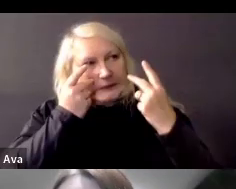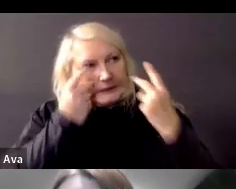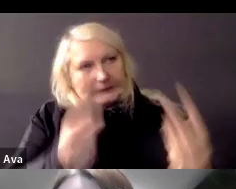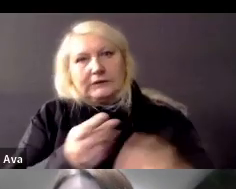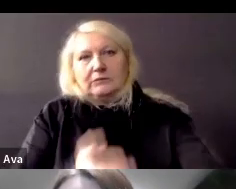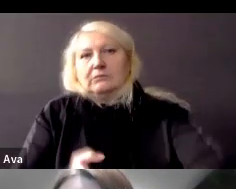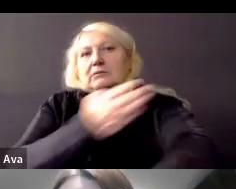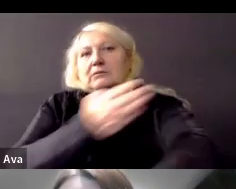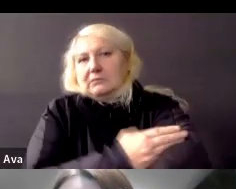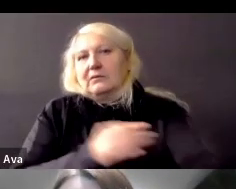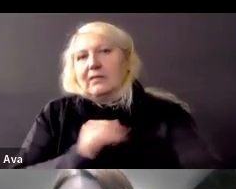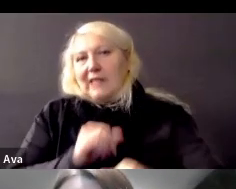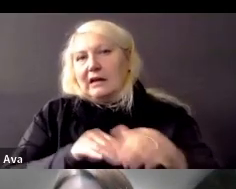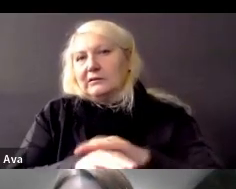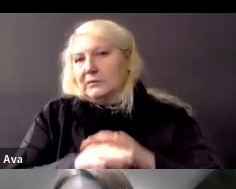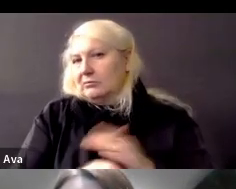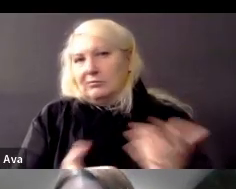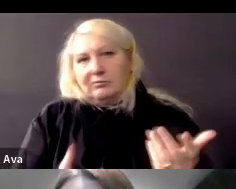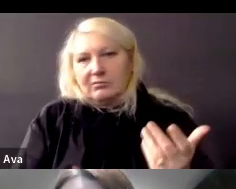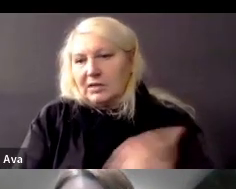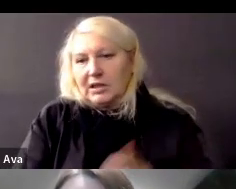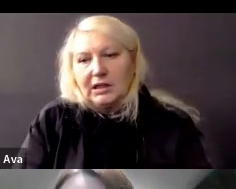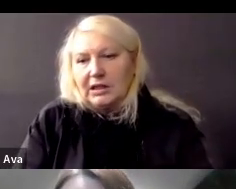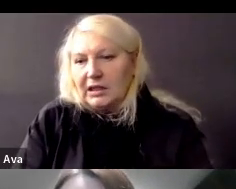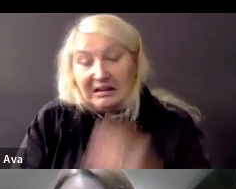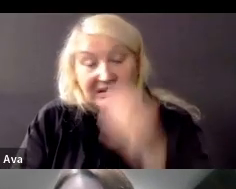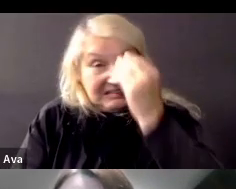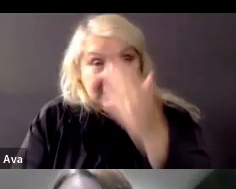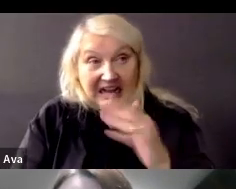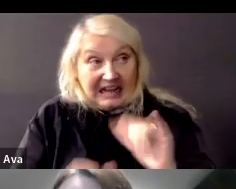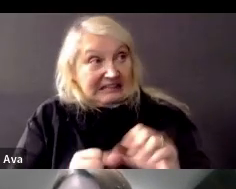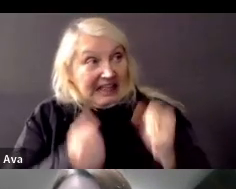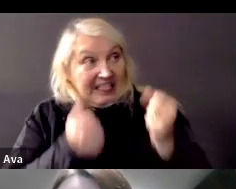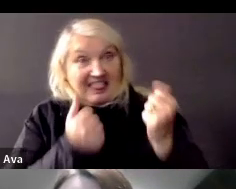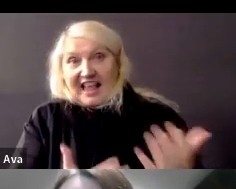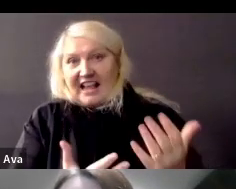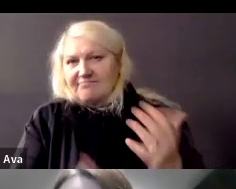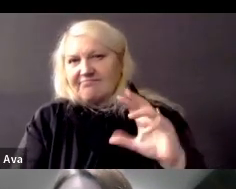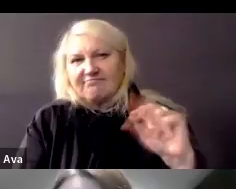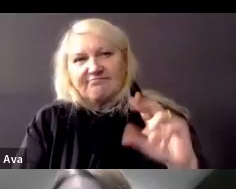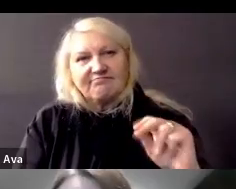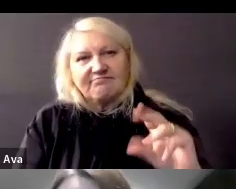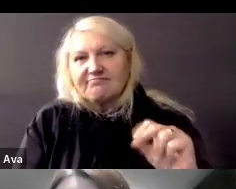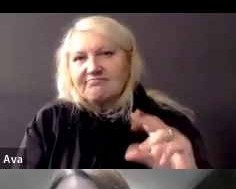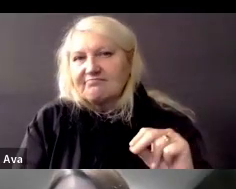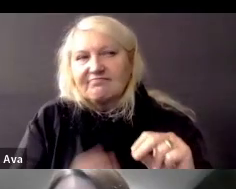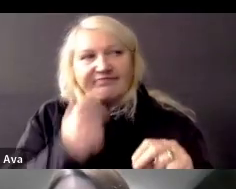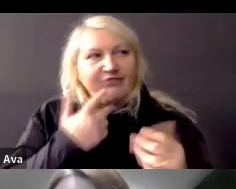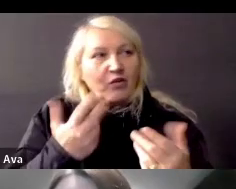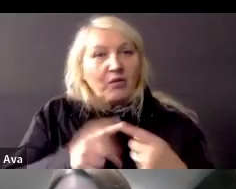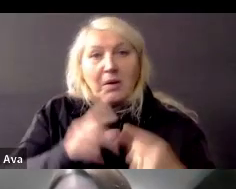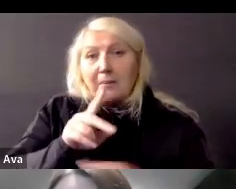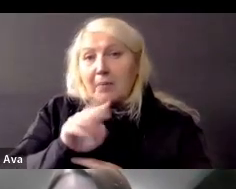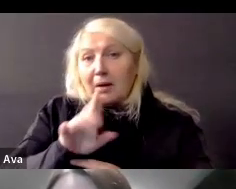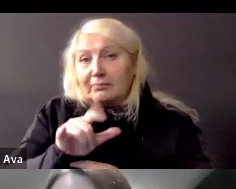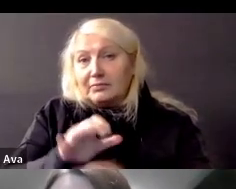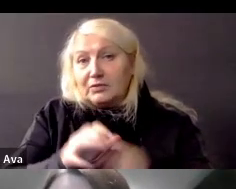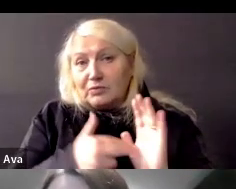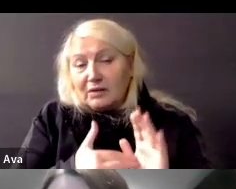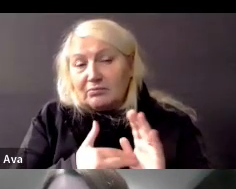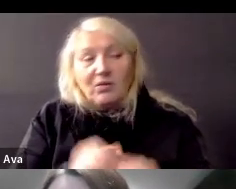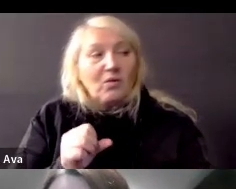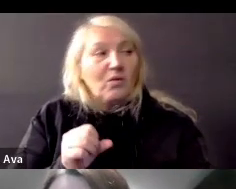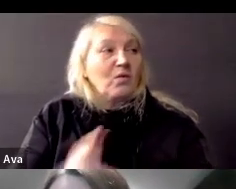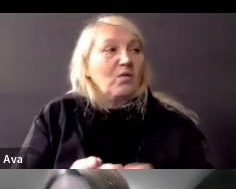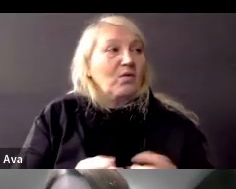I don't know that it's there either in terms of public representatives or in terms